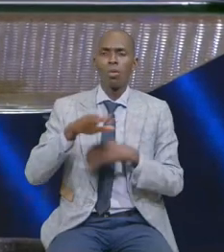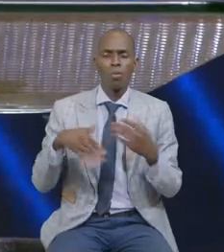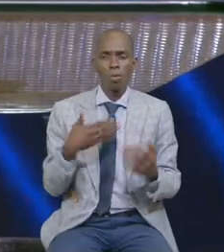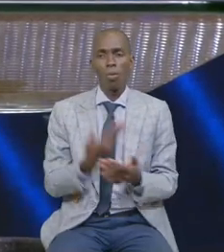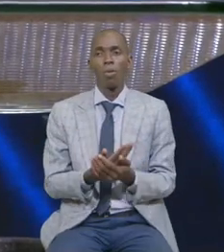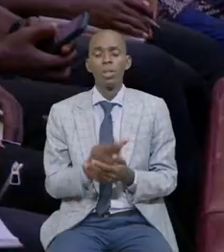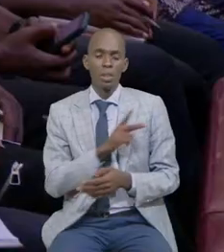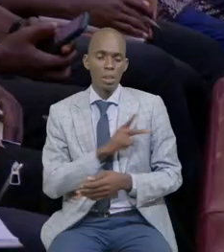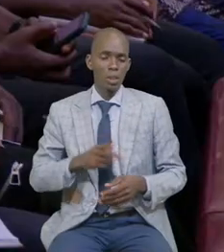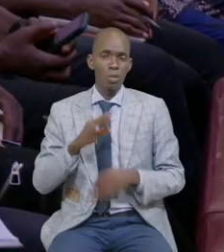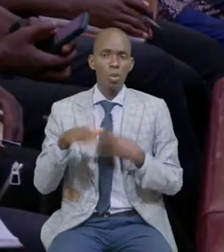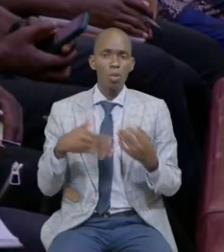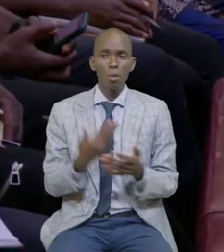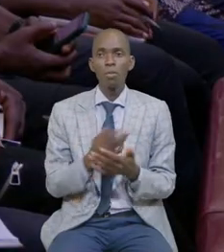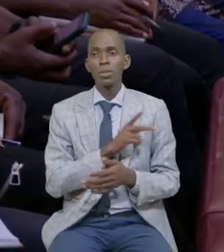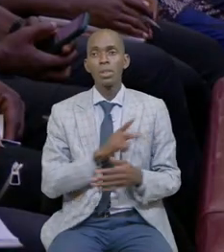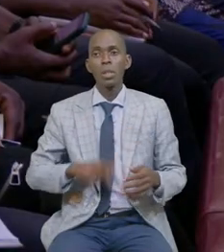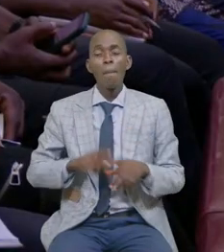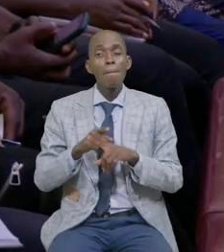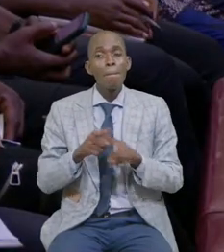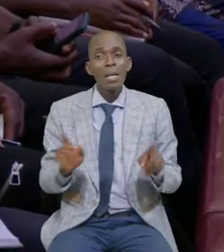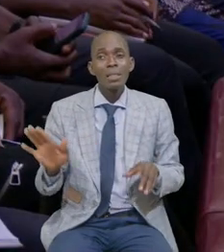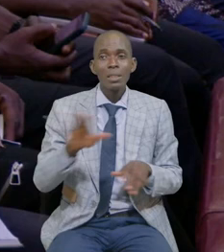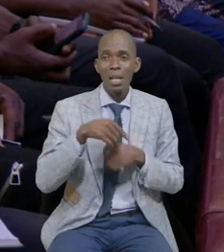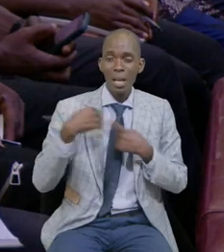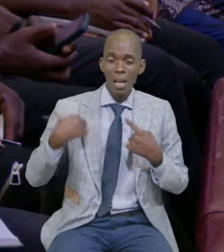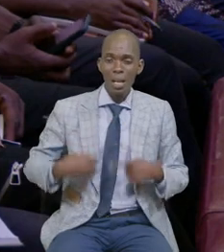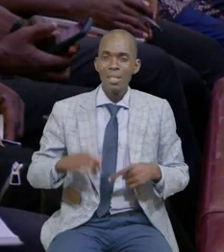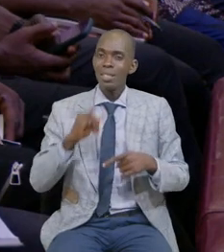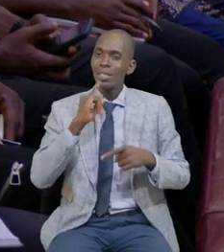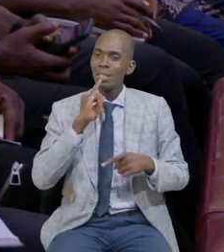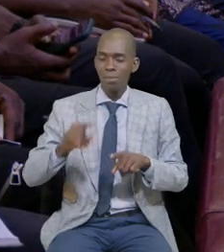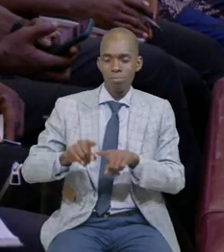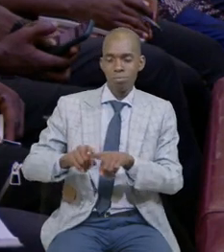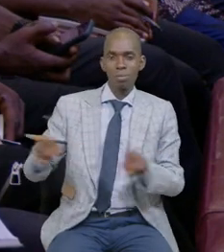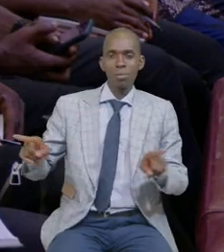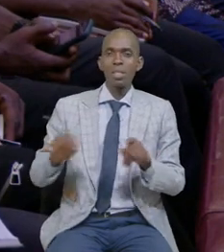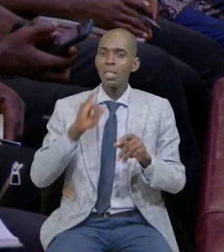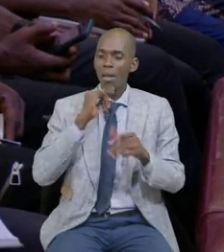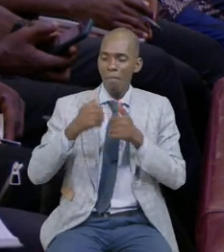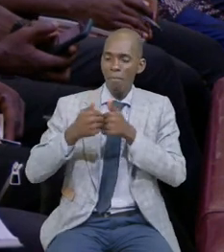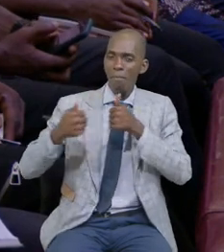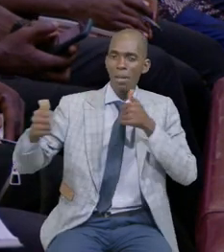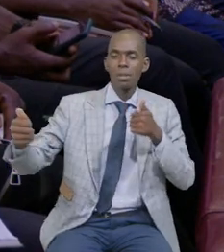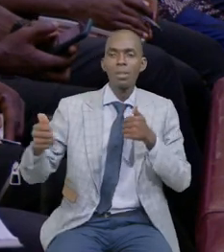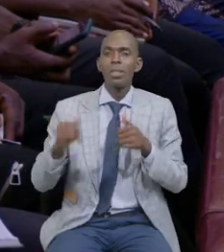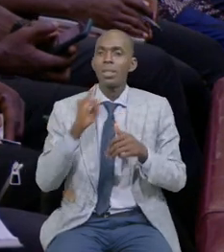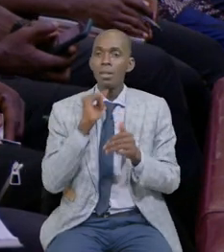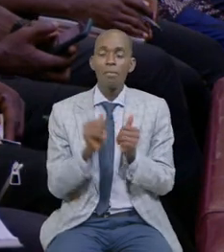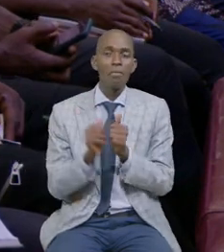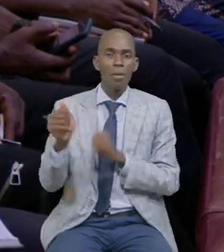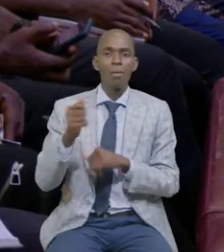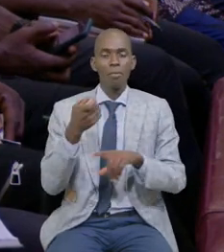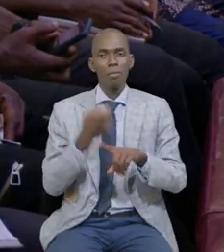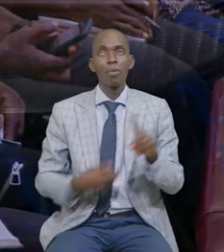you say birds their heart is far from me the heart has not been washed the heart